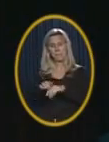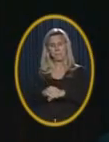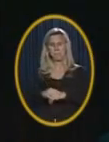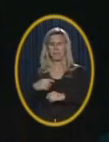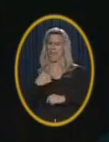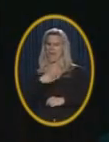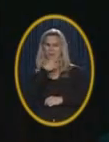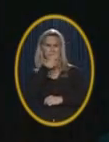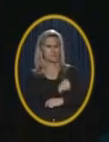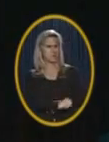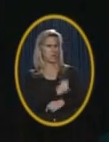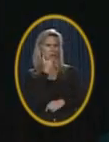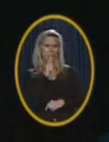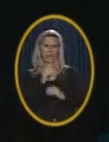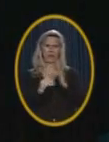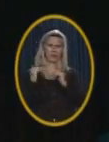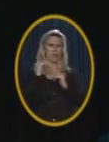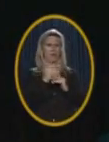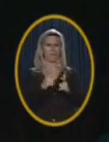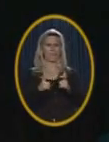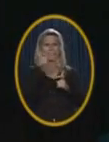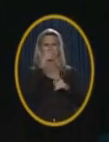I was too old for it to go any faster.